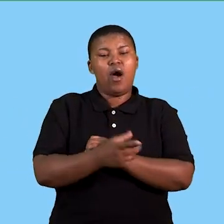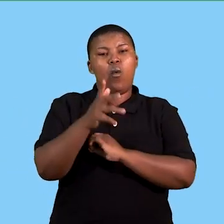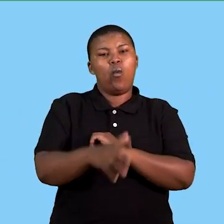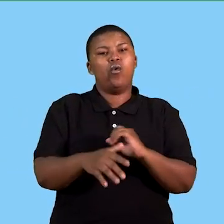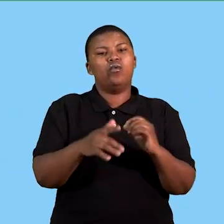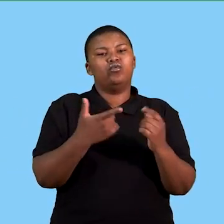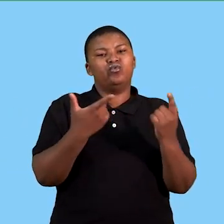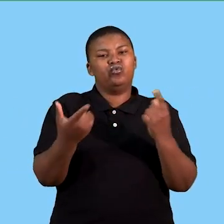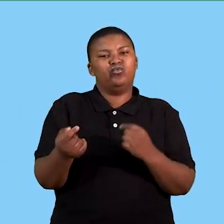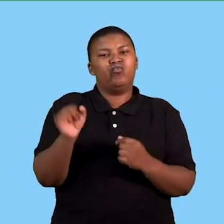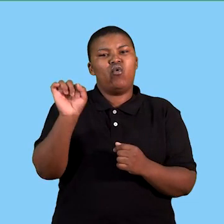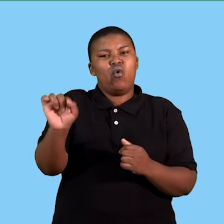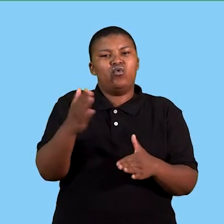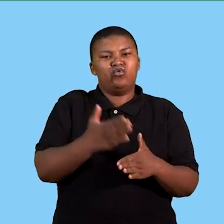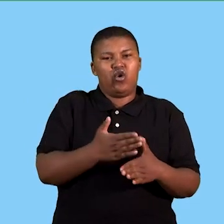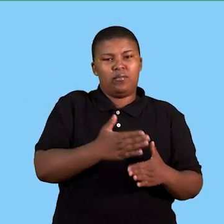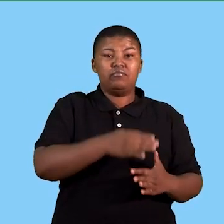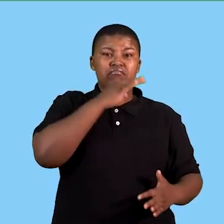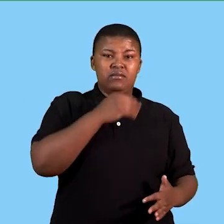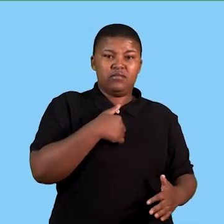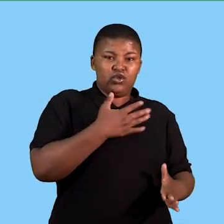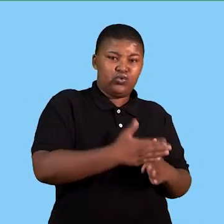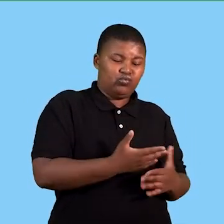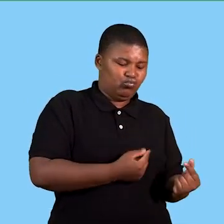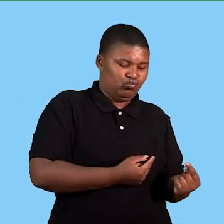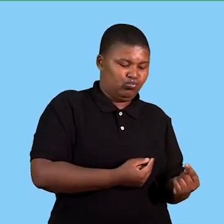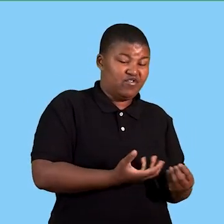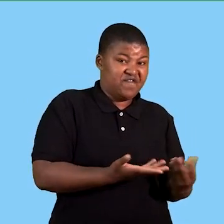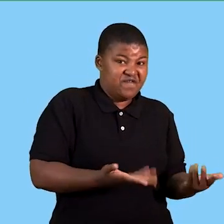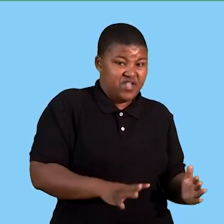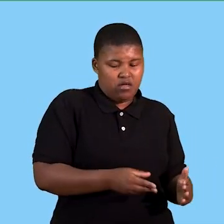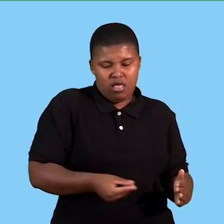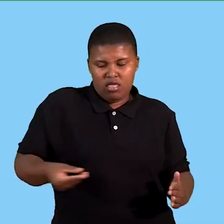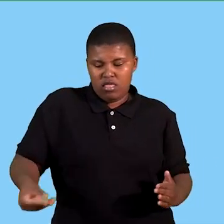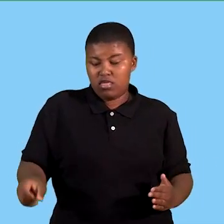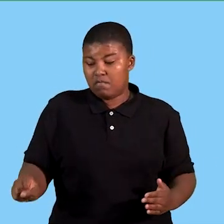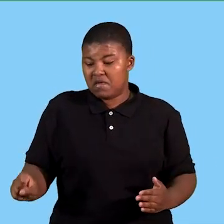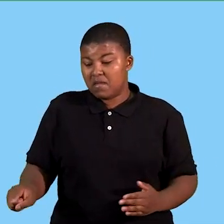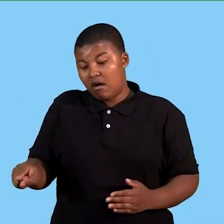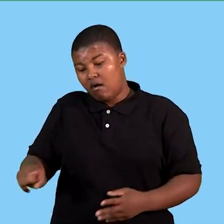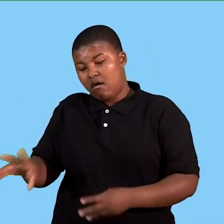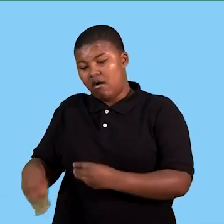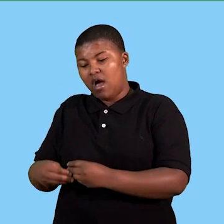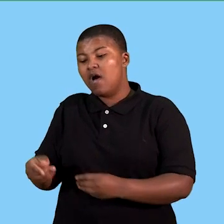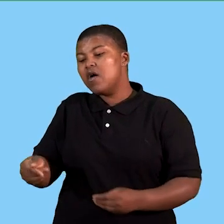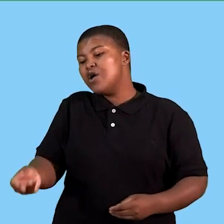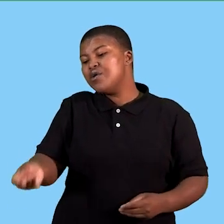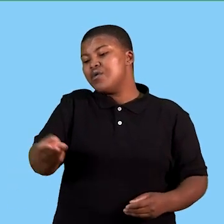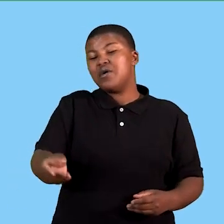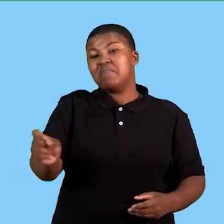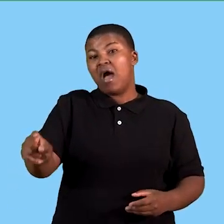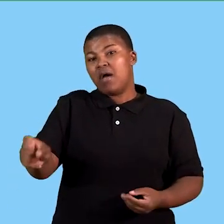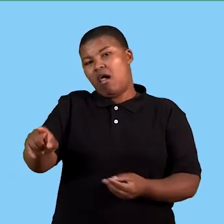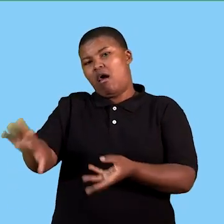then conduct only their part of the project. And after they are done with their part, they